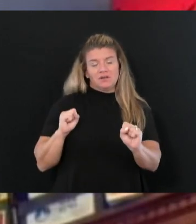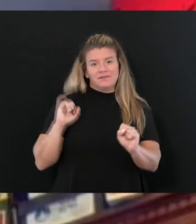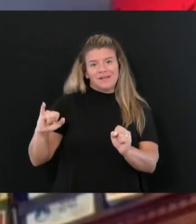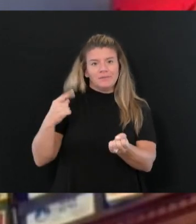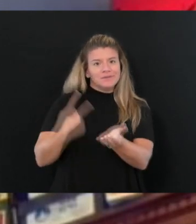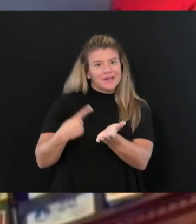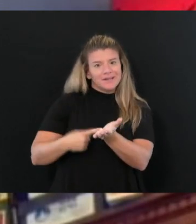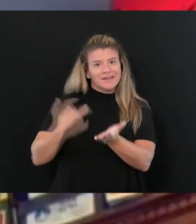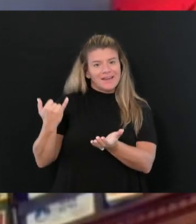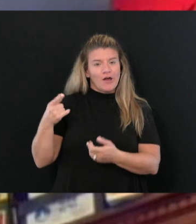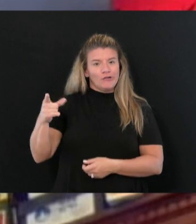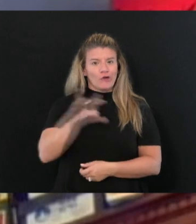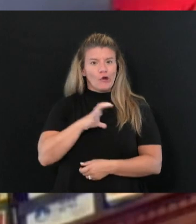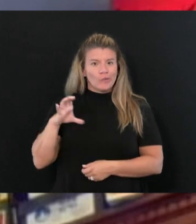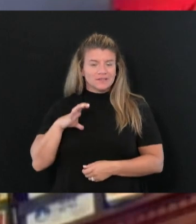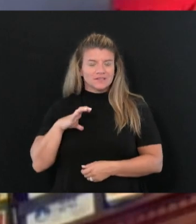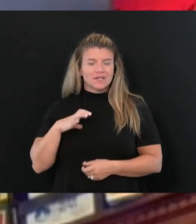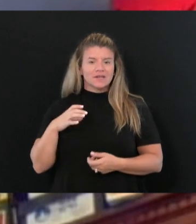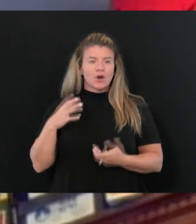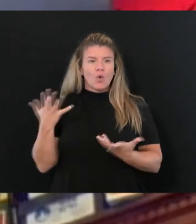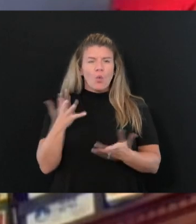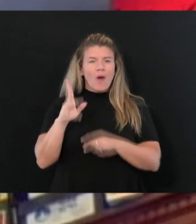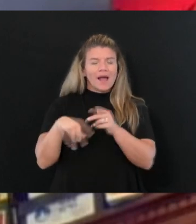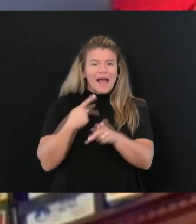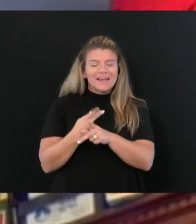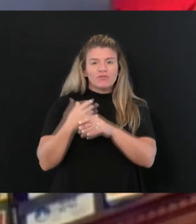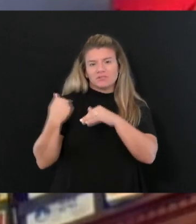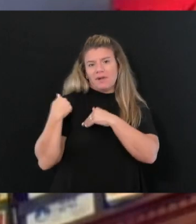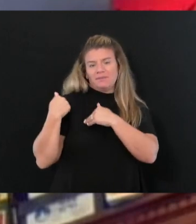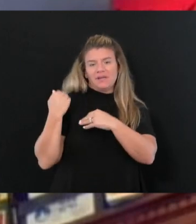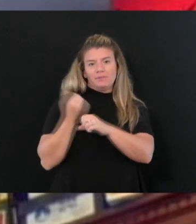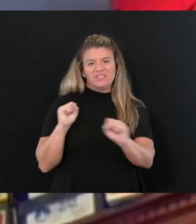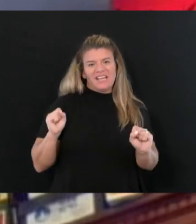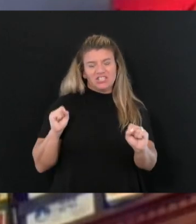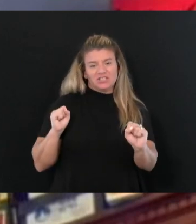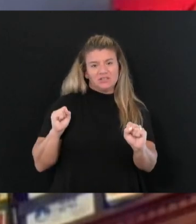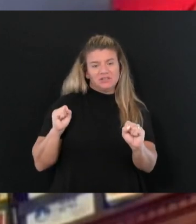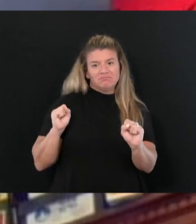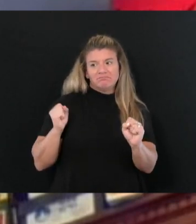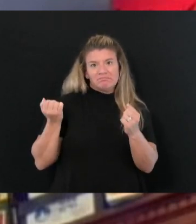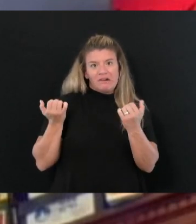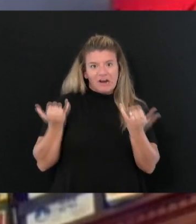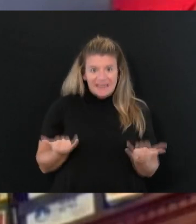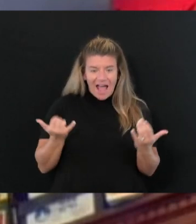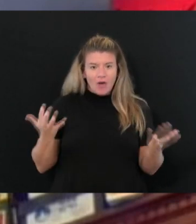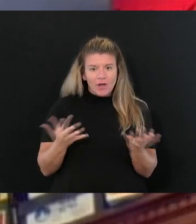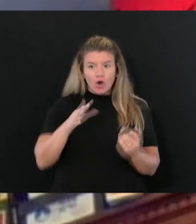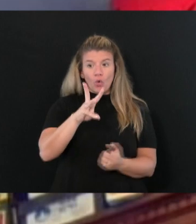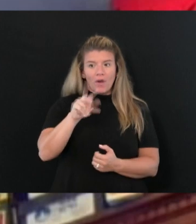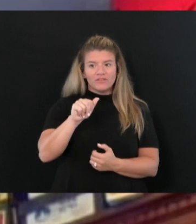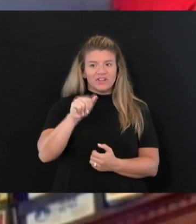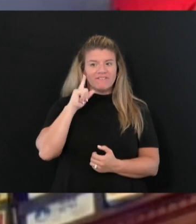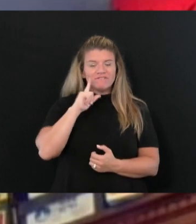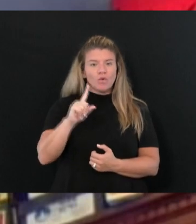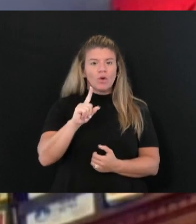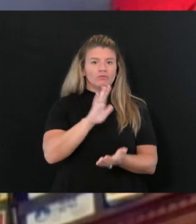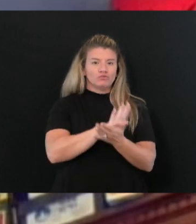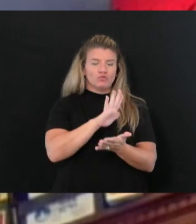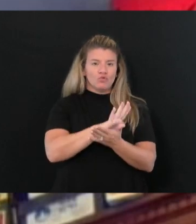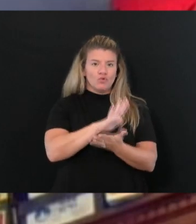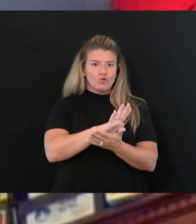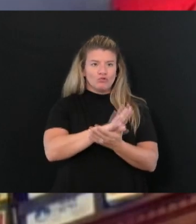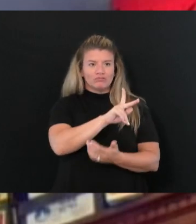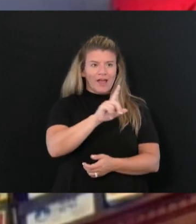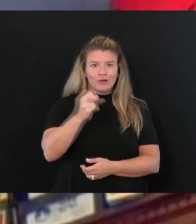and what kind of liability protections currently exist in West Virginia for at the K-12 and higher